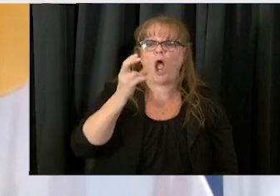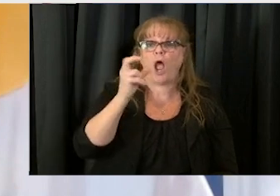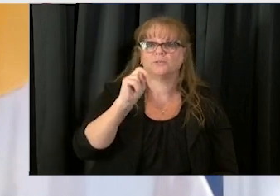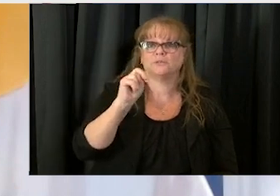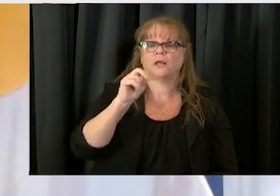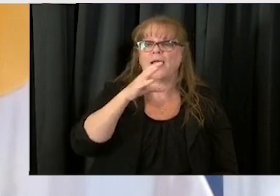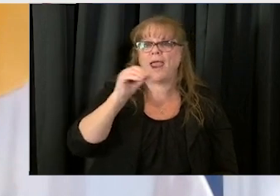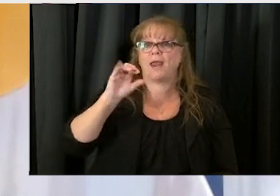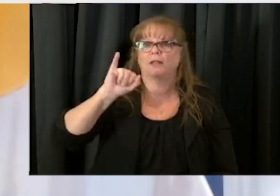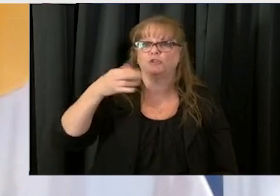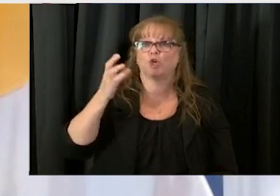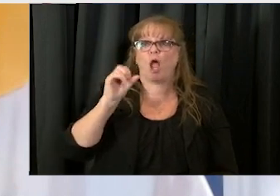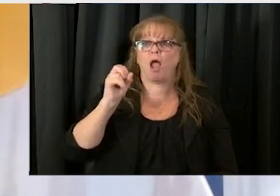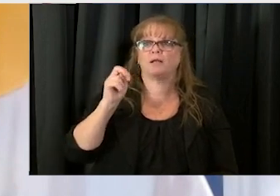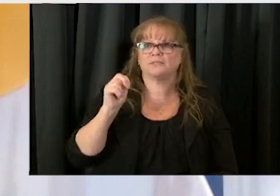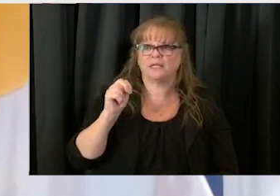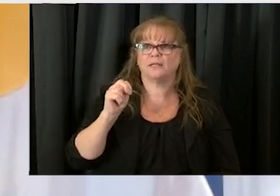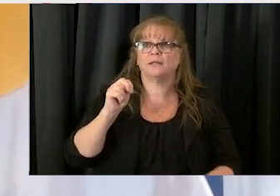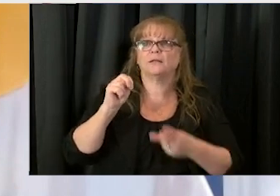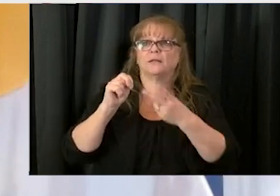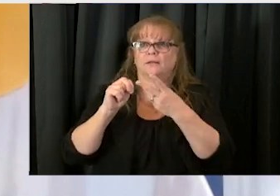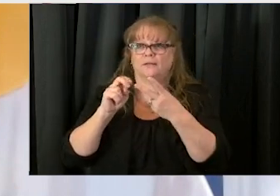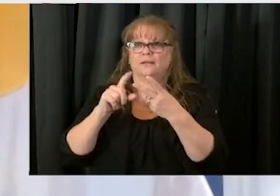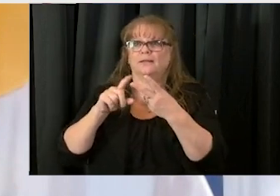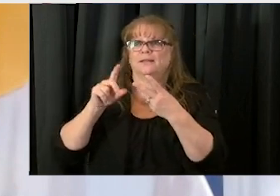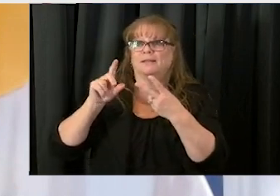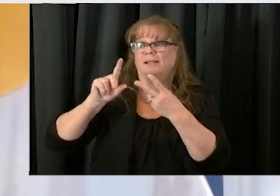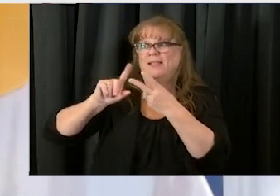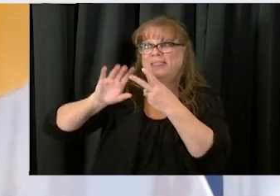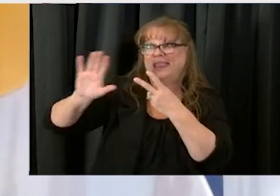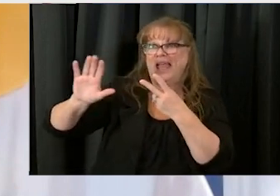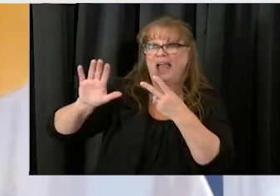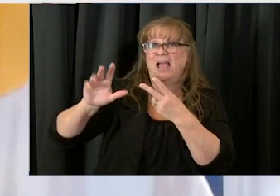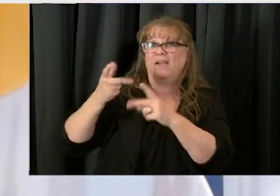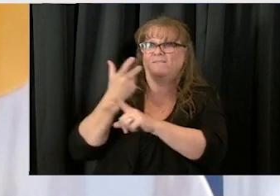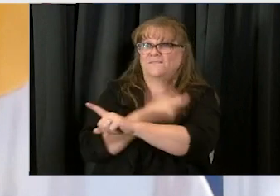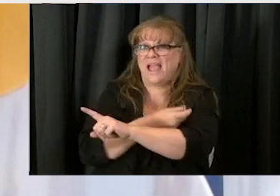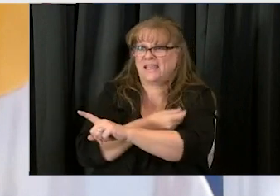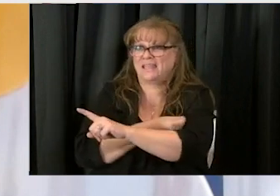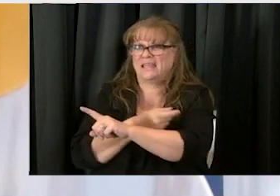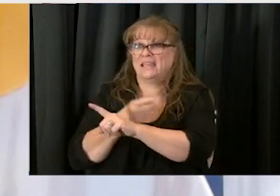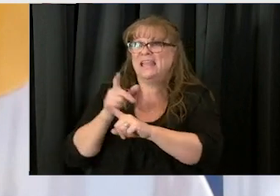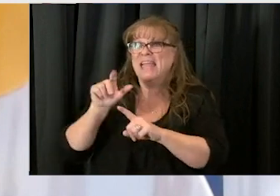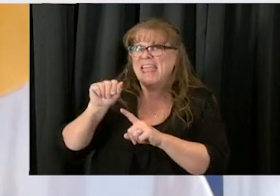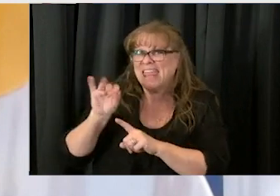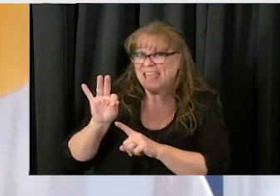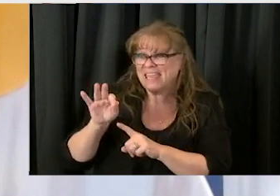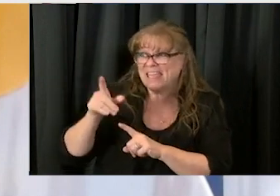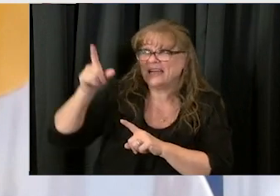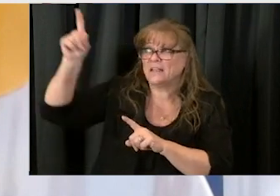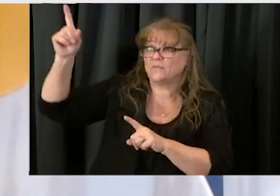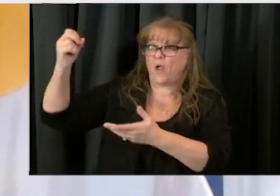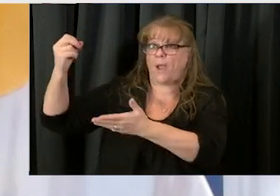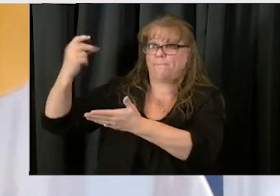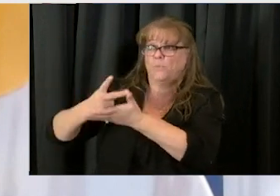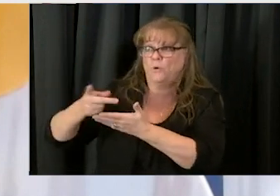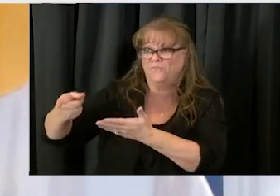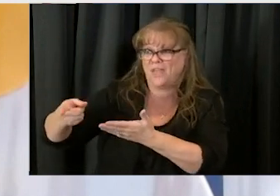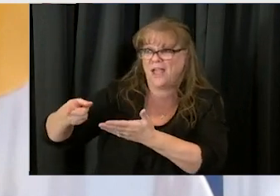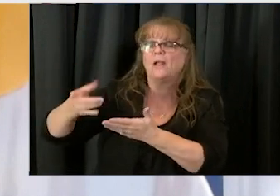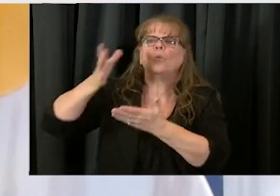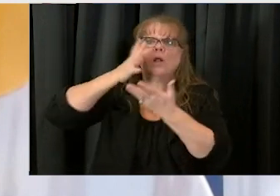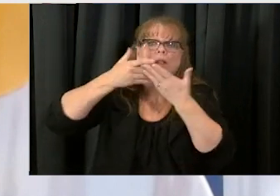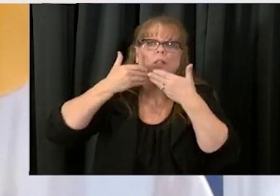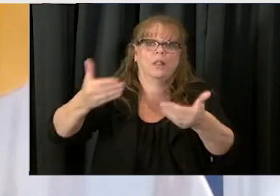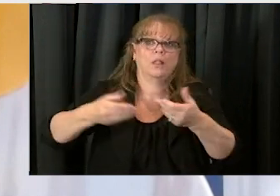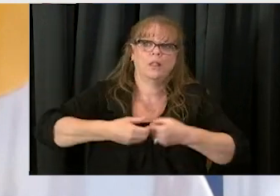online, they will also be distributed based on the prioritization, which could mean that the time frame for some